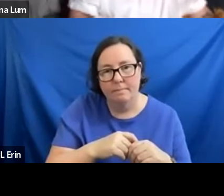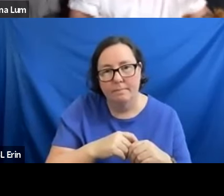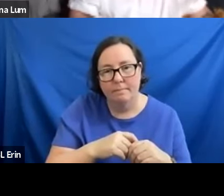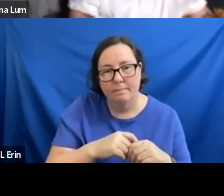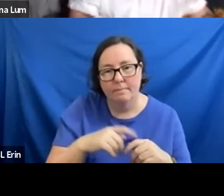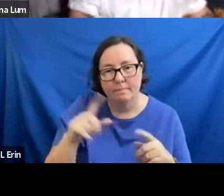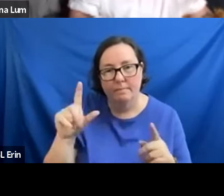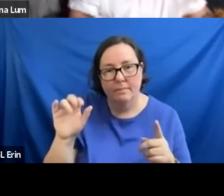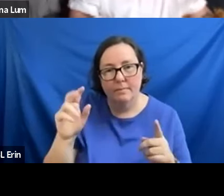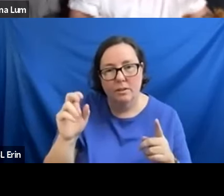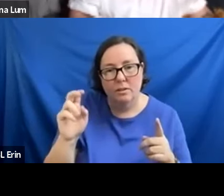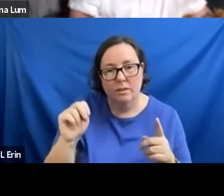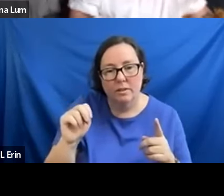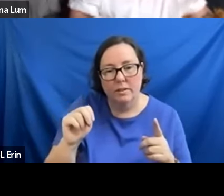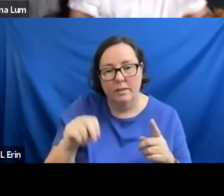Lauren Peter.